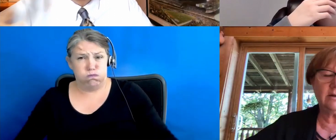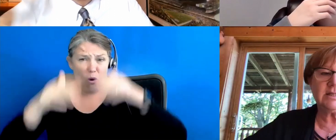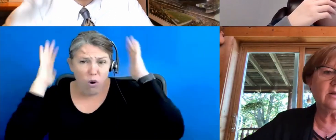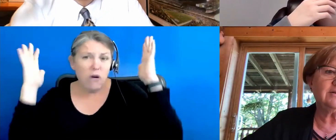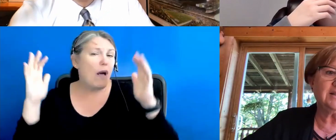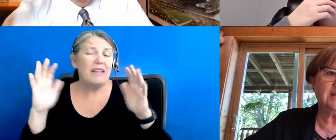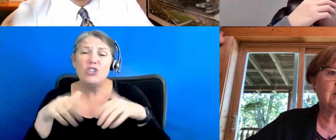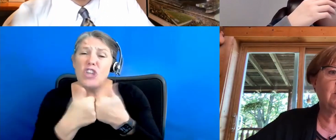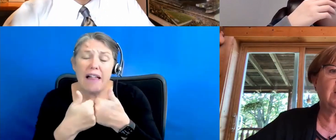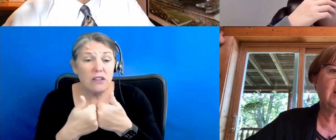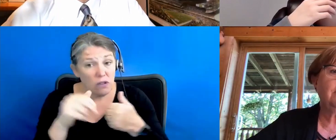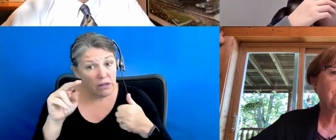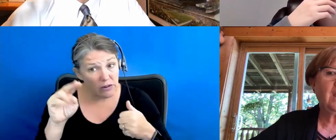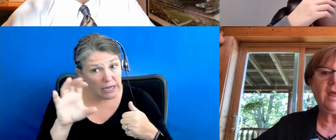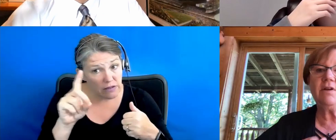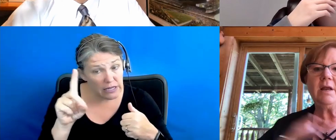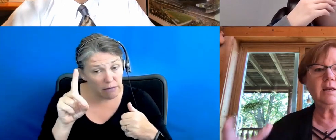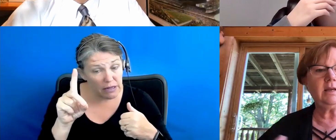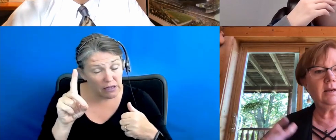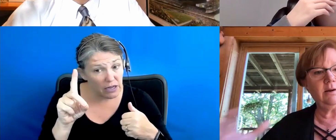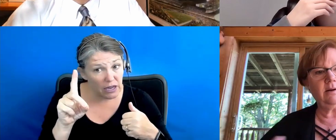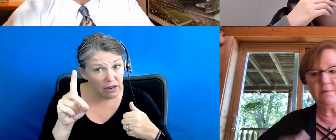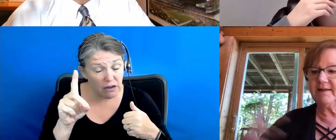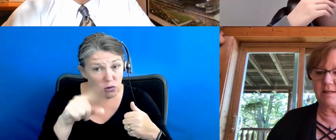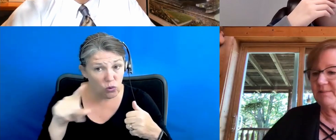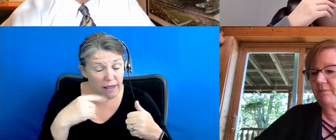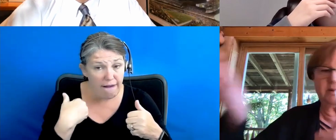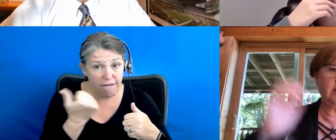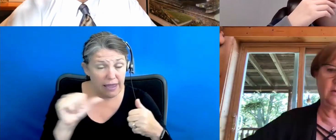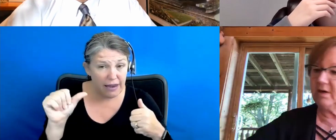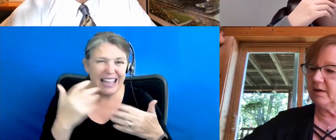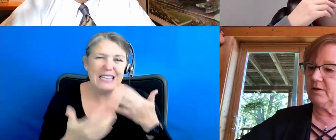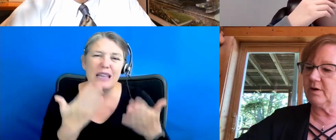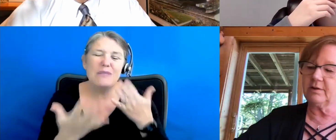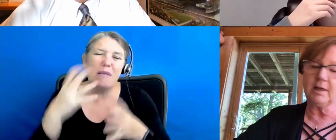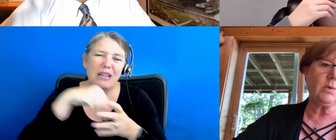is the National Council on Disability having any, it's